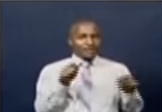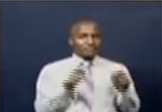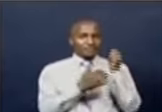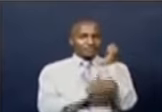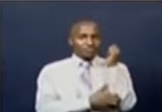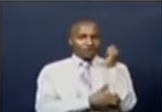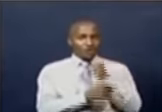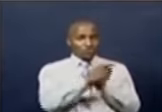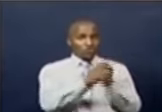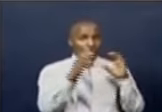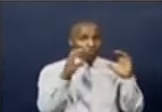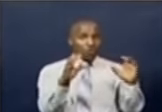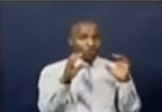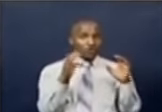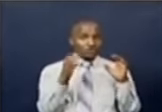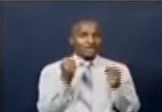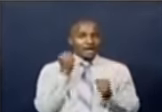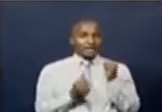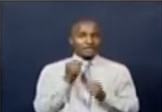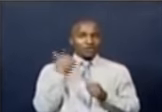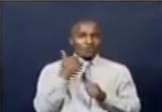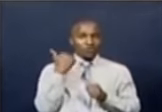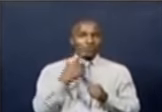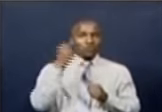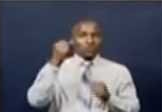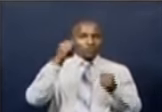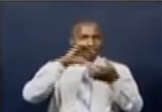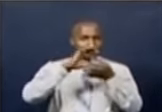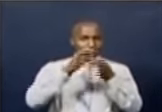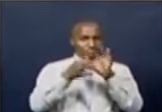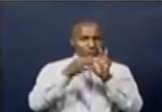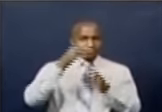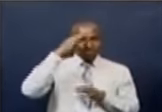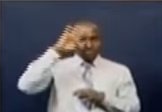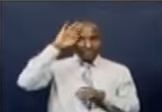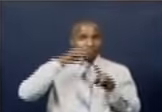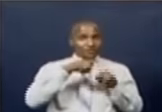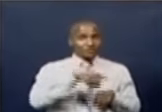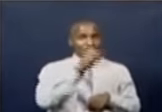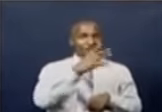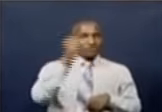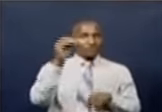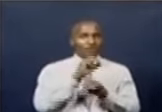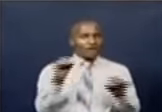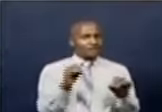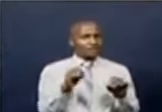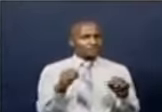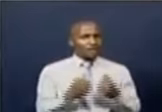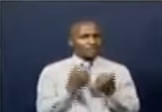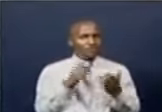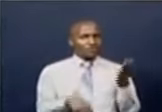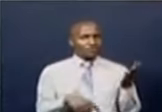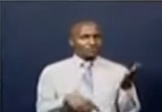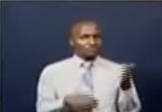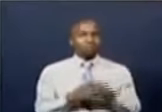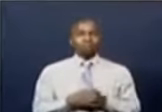are a coach to some of the athletes that went to Brazil, but you didn't go. If you are a coach, what happened?